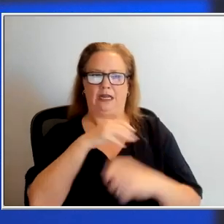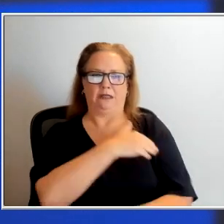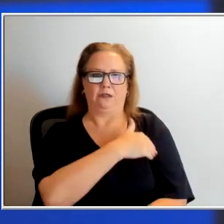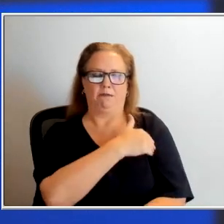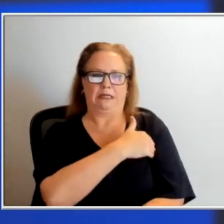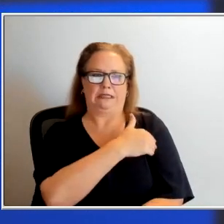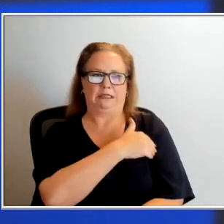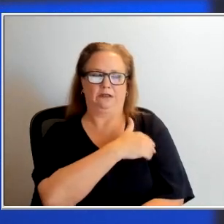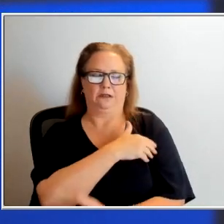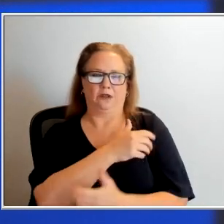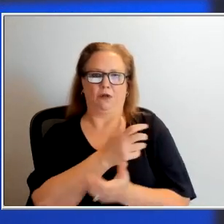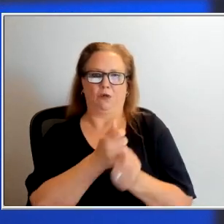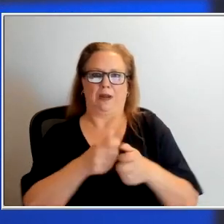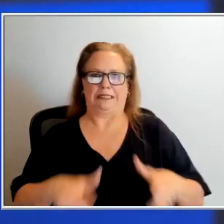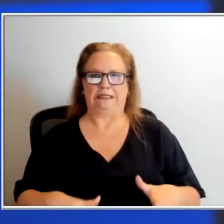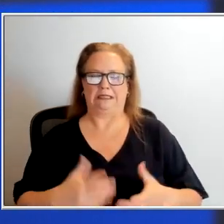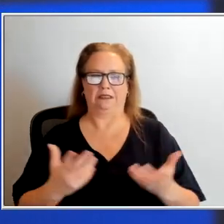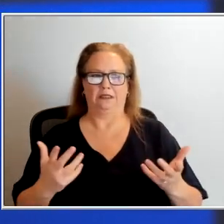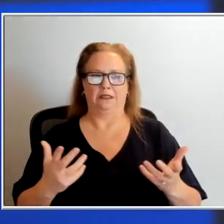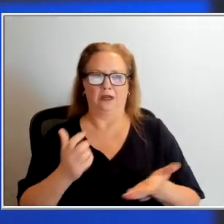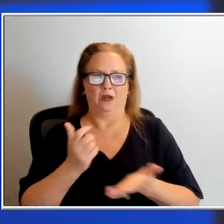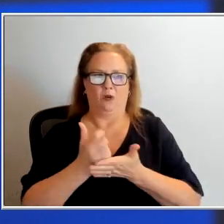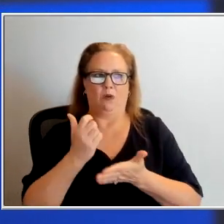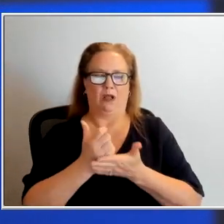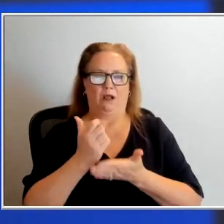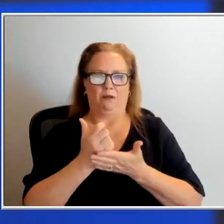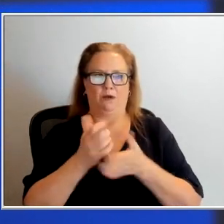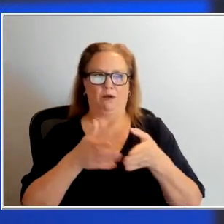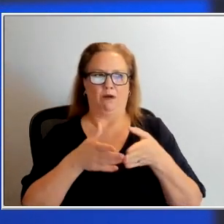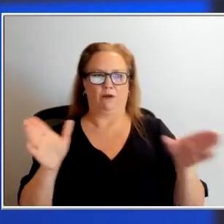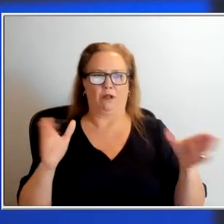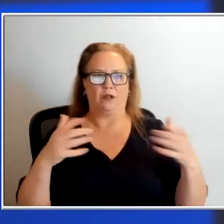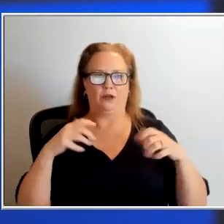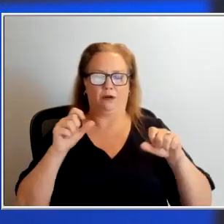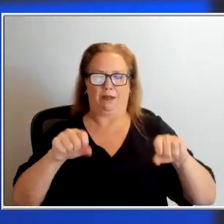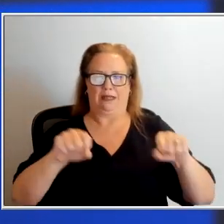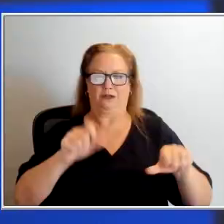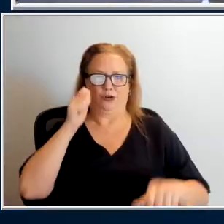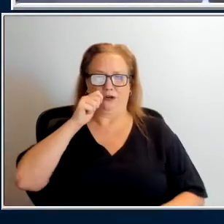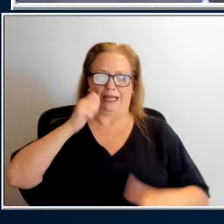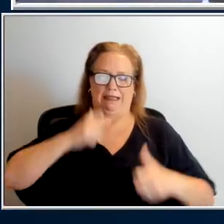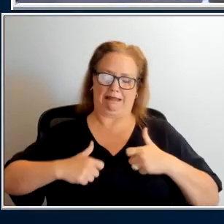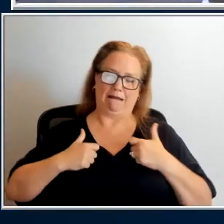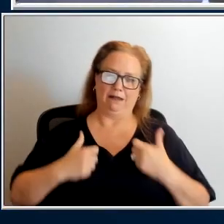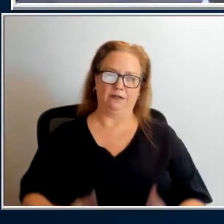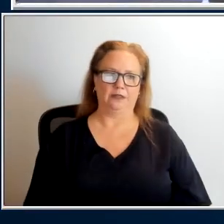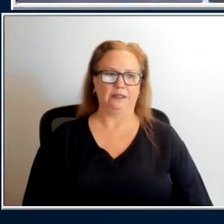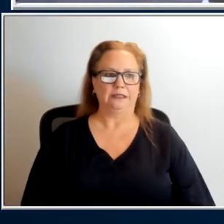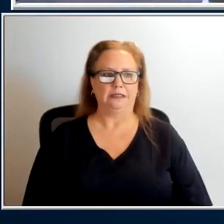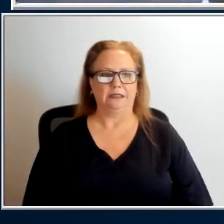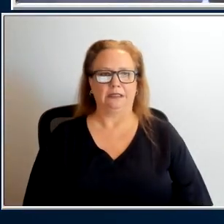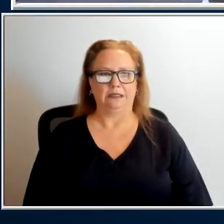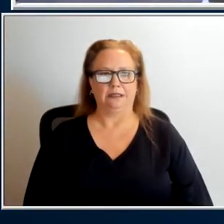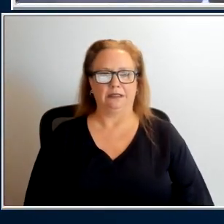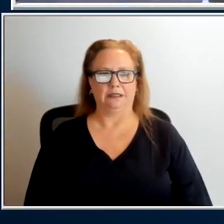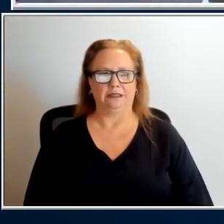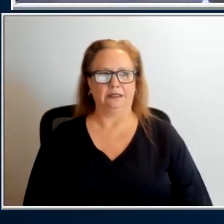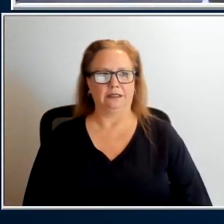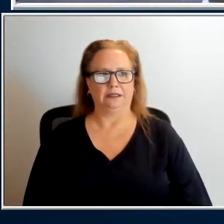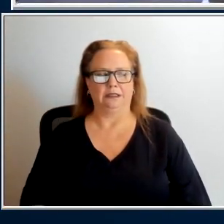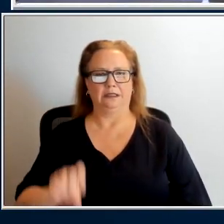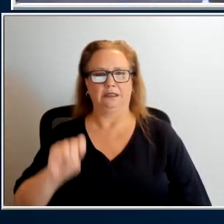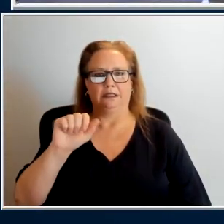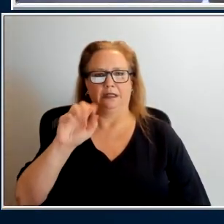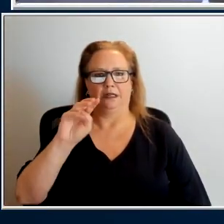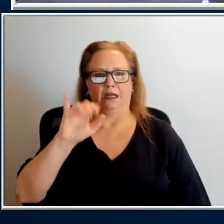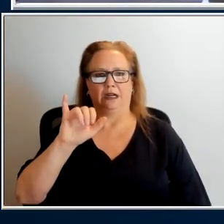go to waste will help health overall and your ability to kind of just do your daily life. Sammy, I do think, I